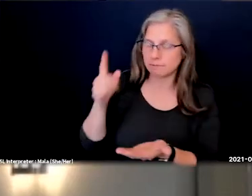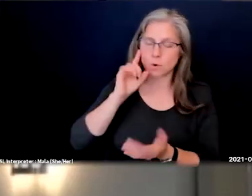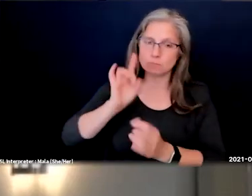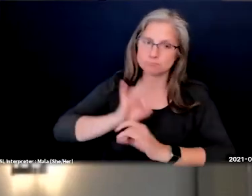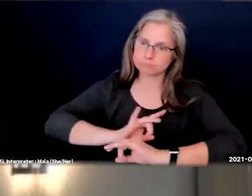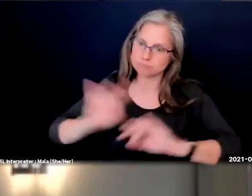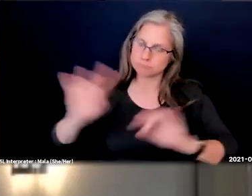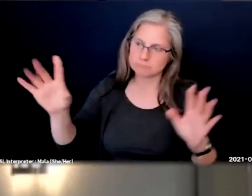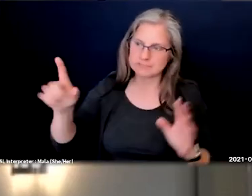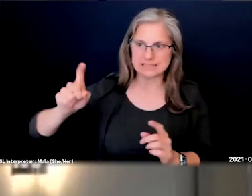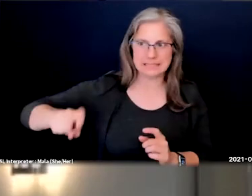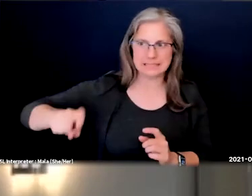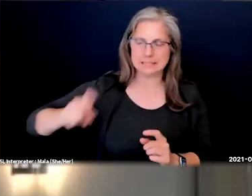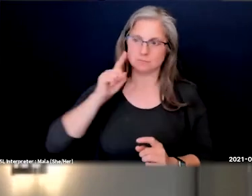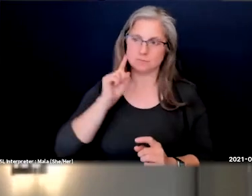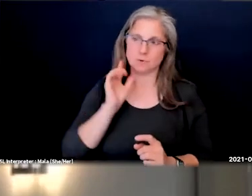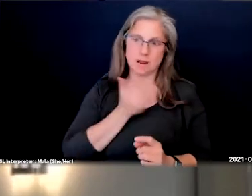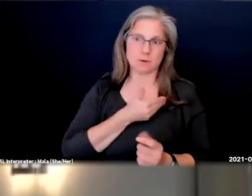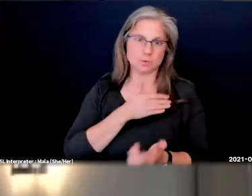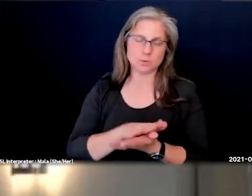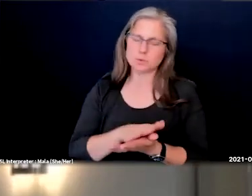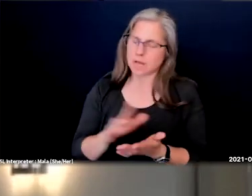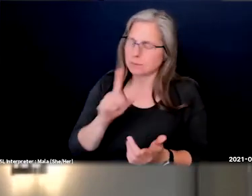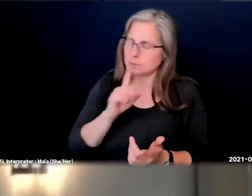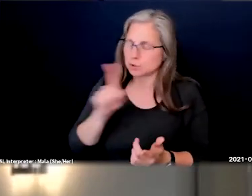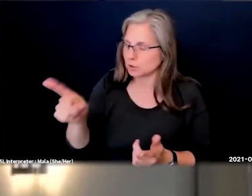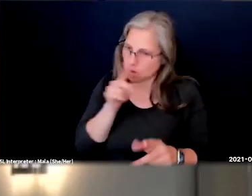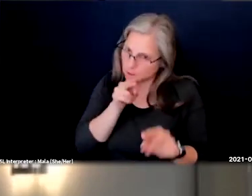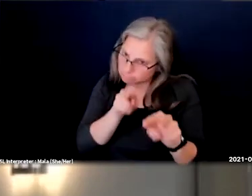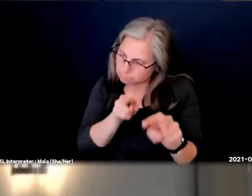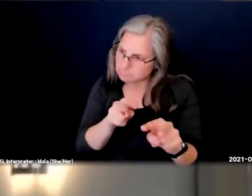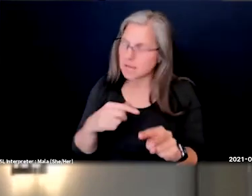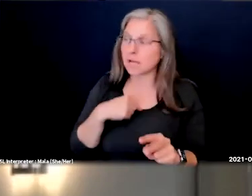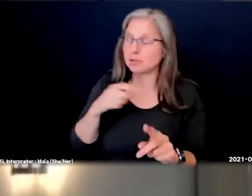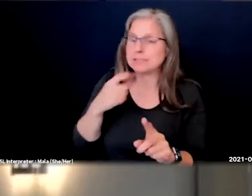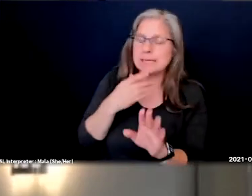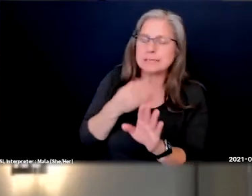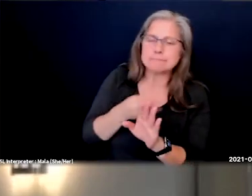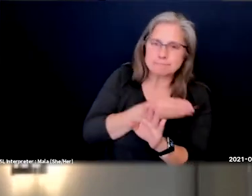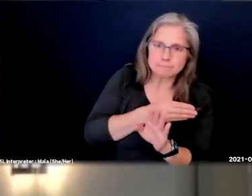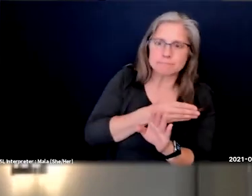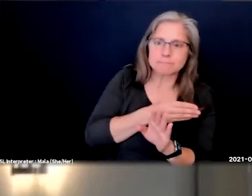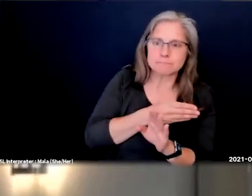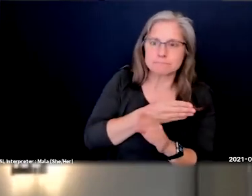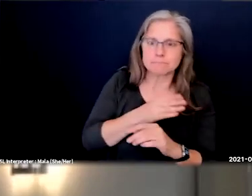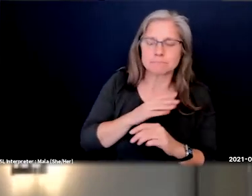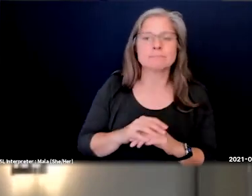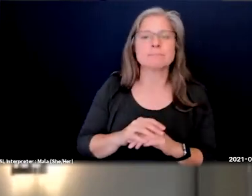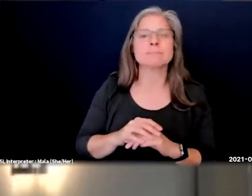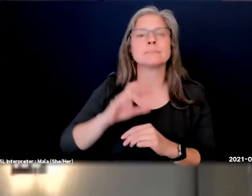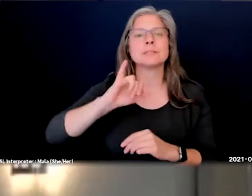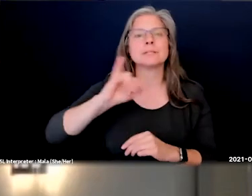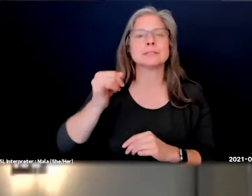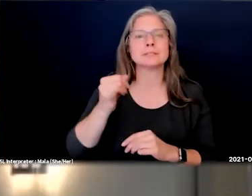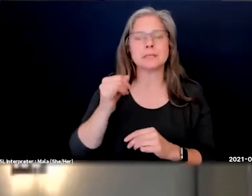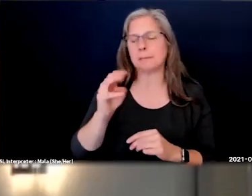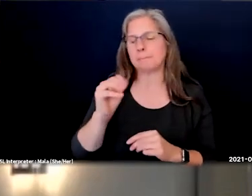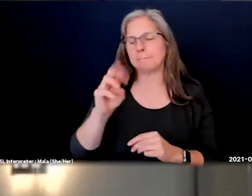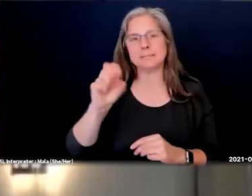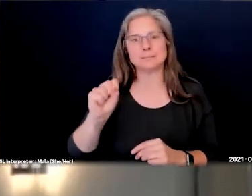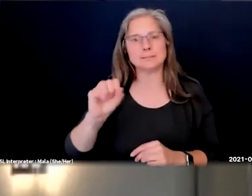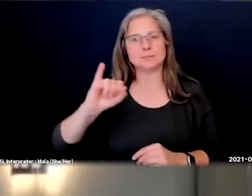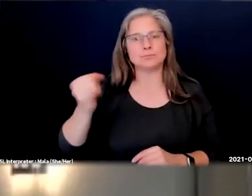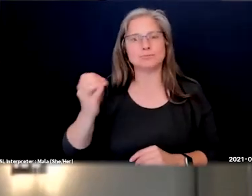we currently have in our schools. So I'm sure you are. And I should preface this by saying, Mr. Tay, congratulations on your retirement,